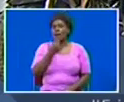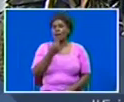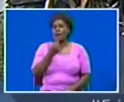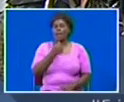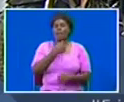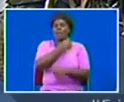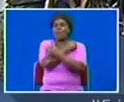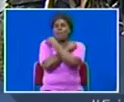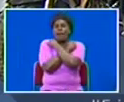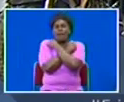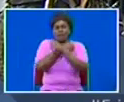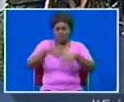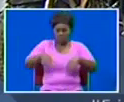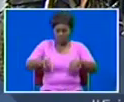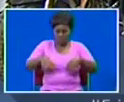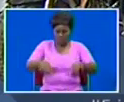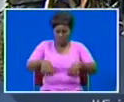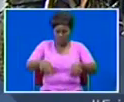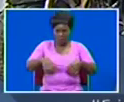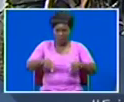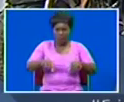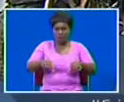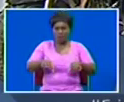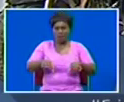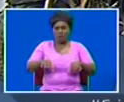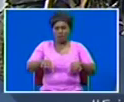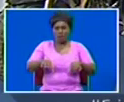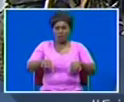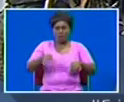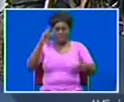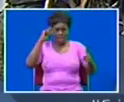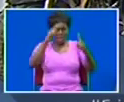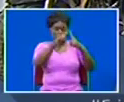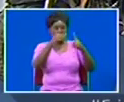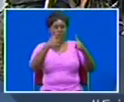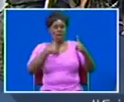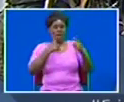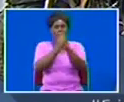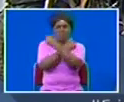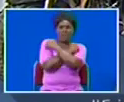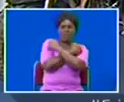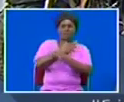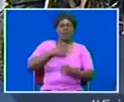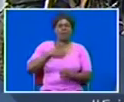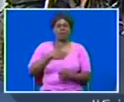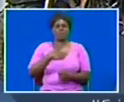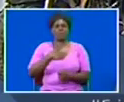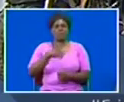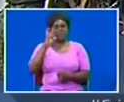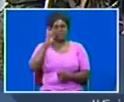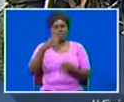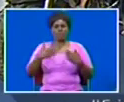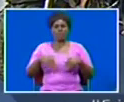love riding. Mm-hmm. Like Pasi likes to say, we've put purpose to our passion. Oh, yeah. Lovely. Yes. IT guys also